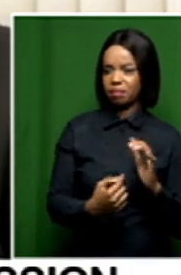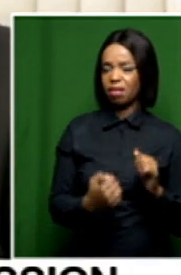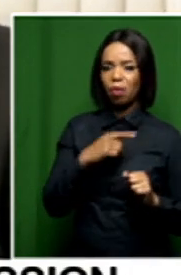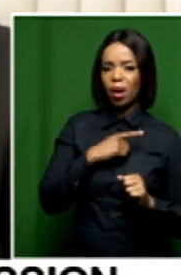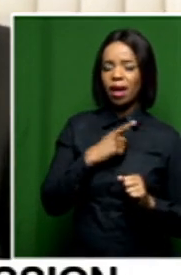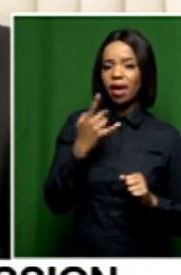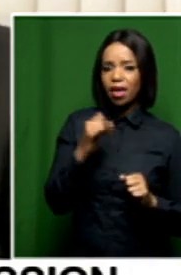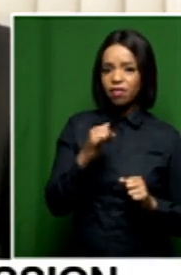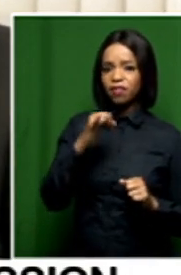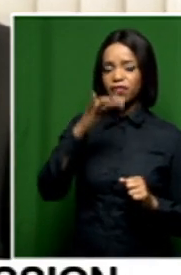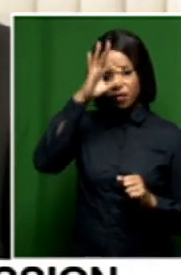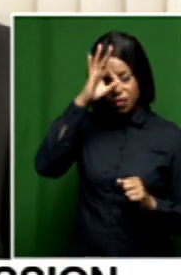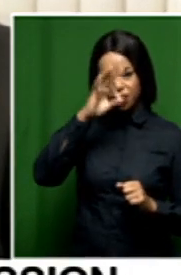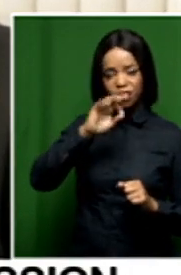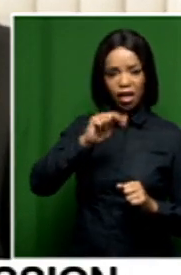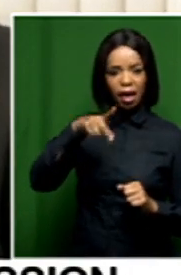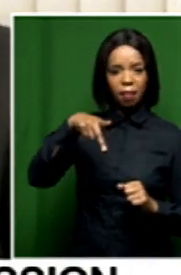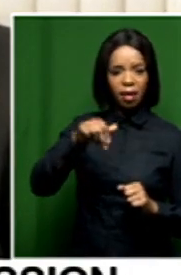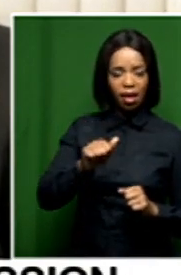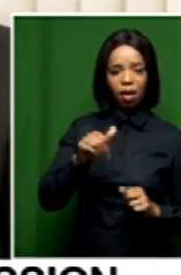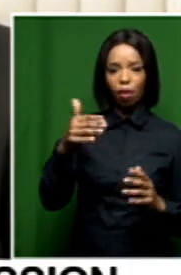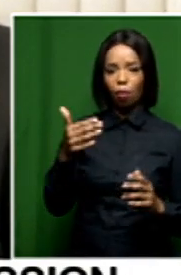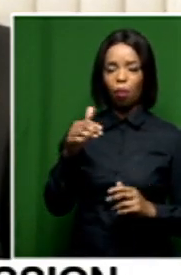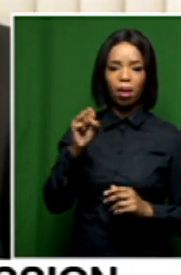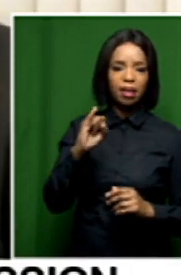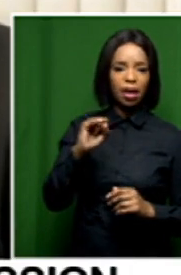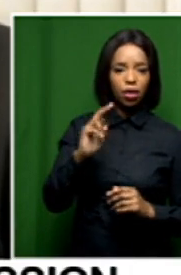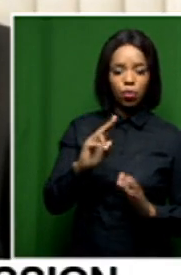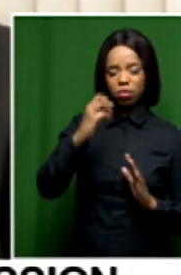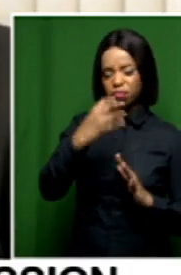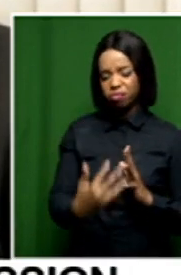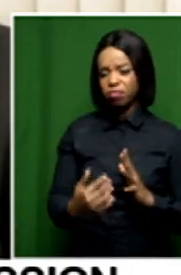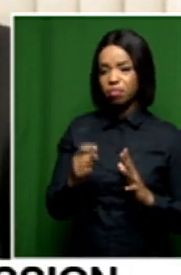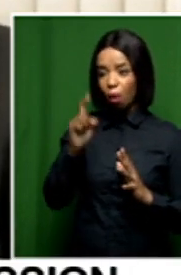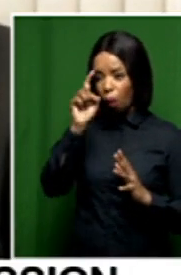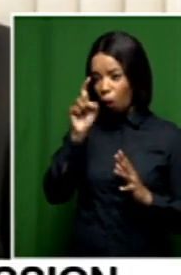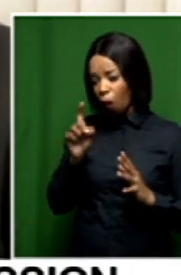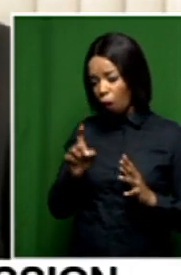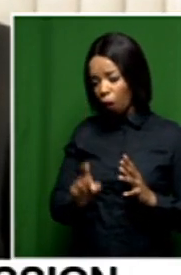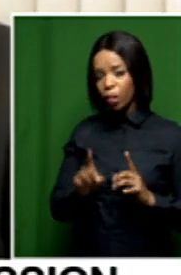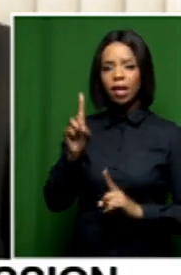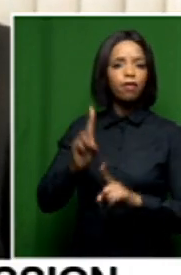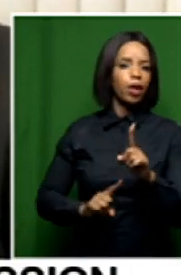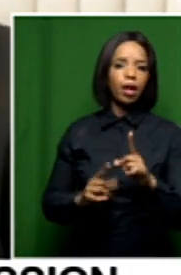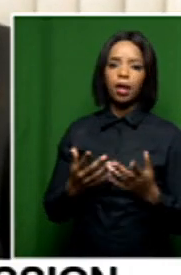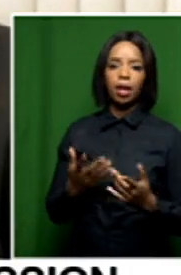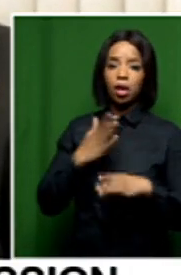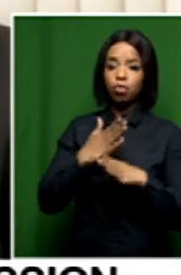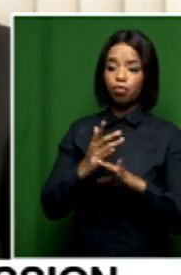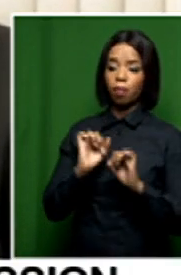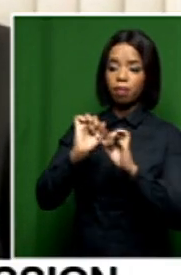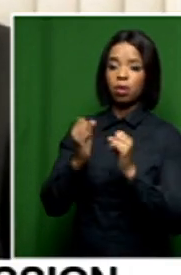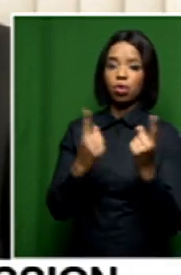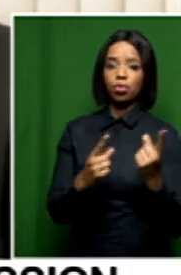law enforcement agencies are still failing to basically do their job, make sure that people